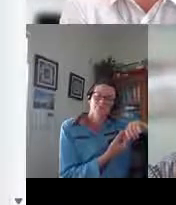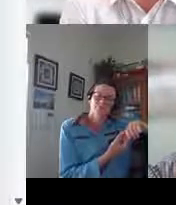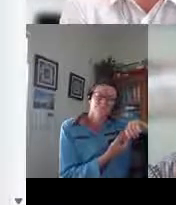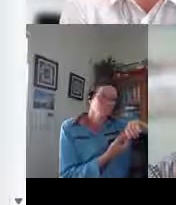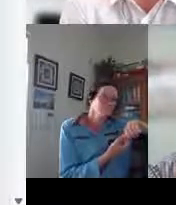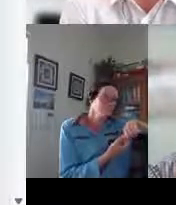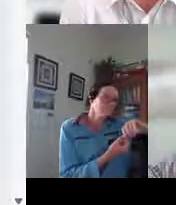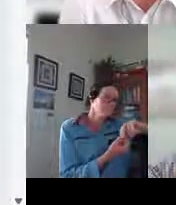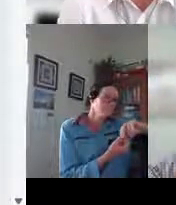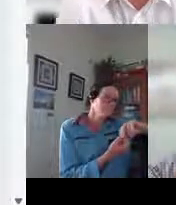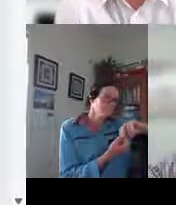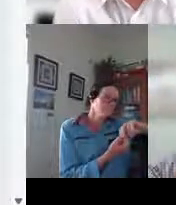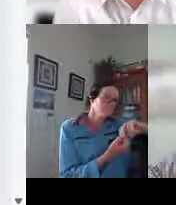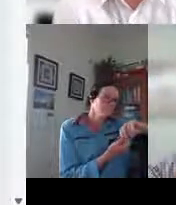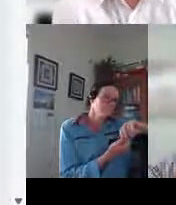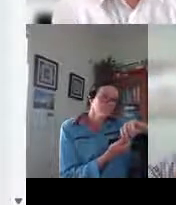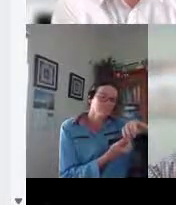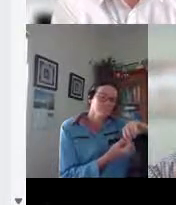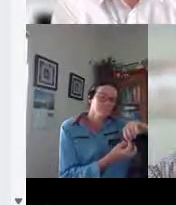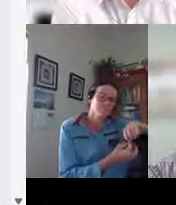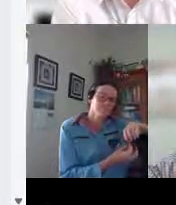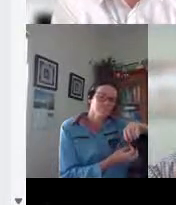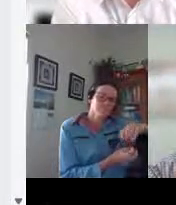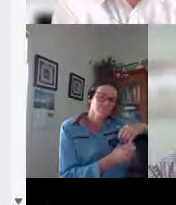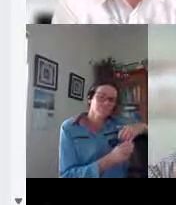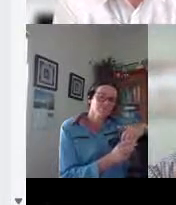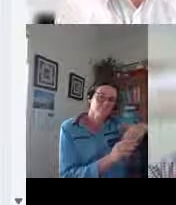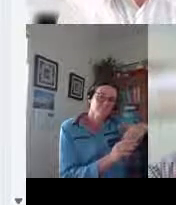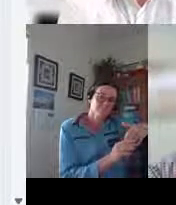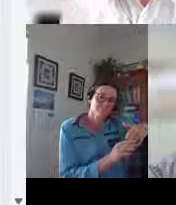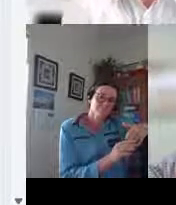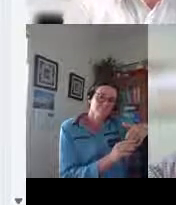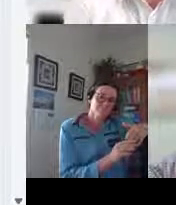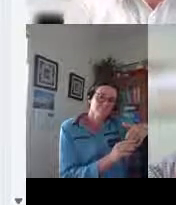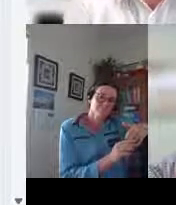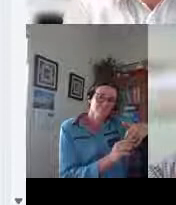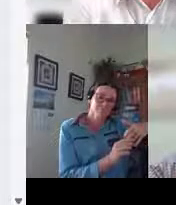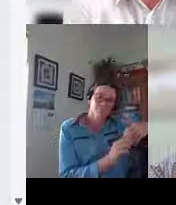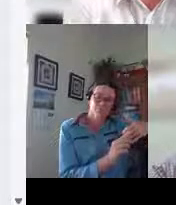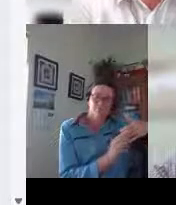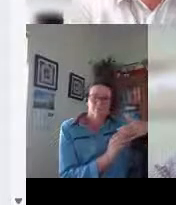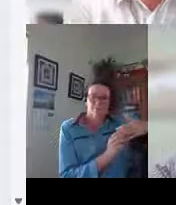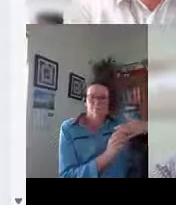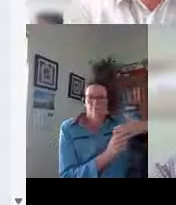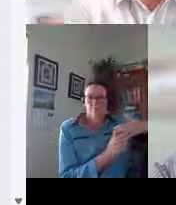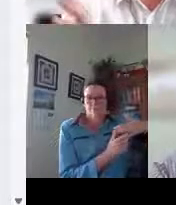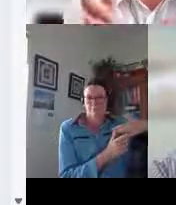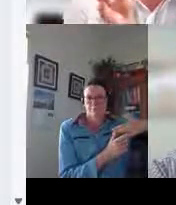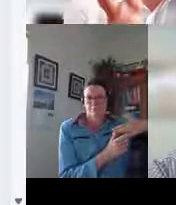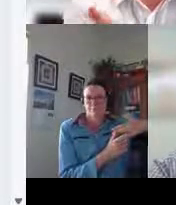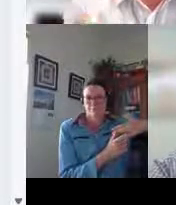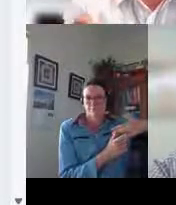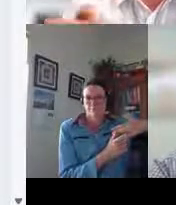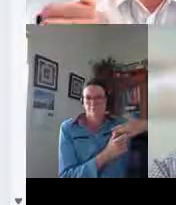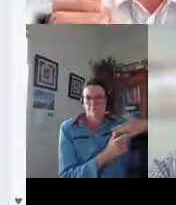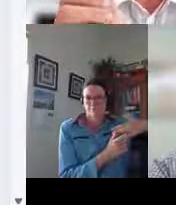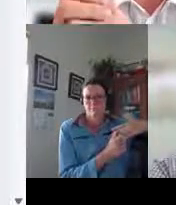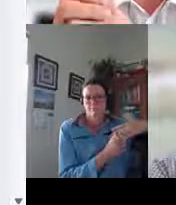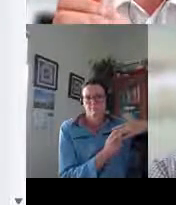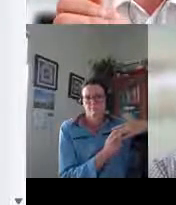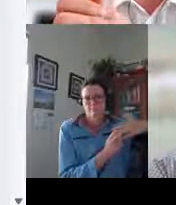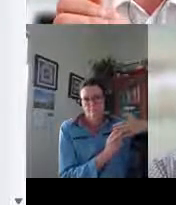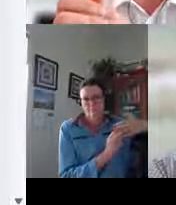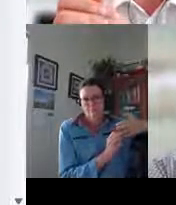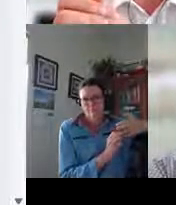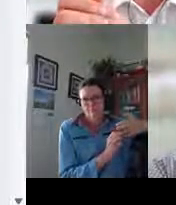barriers to deployment, commercial, technical, and regulatory. In terms of what the microgrid can be